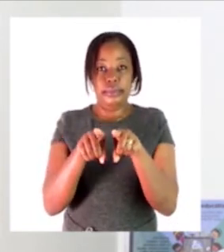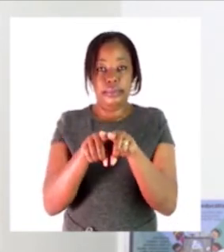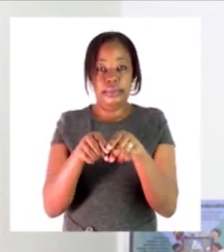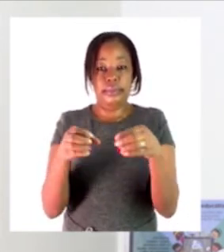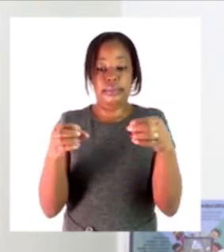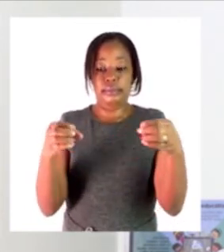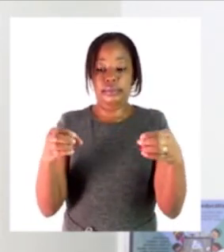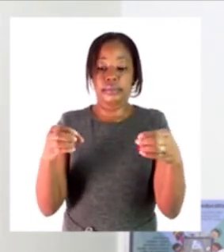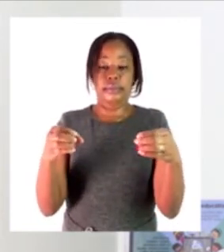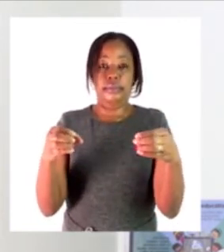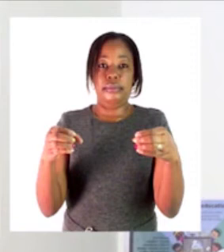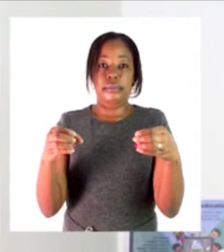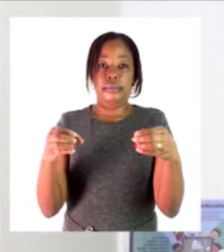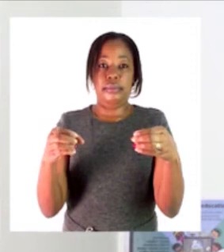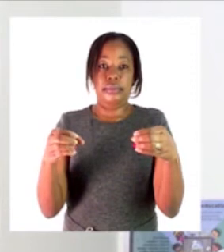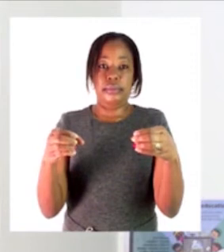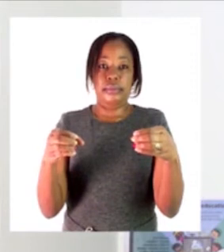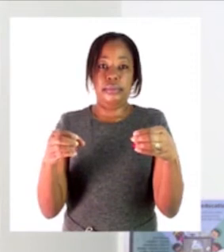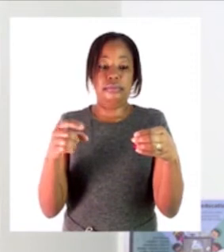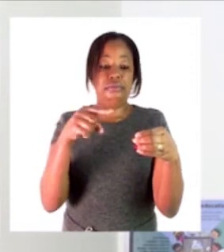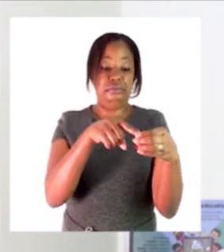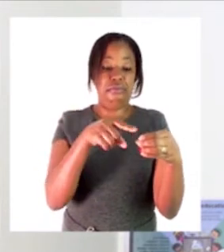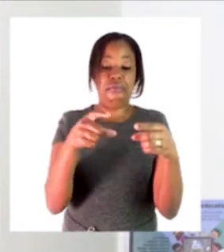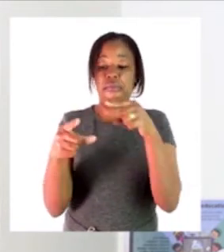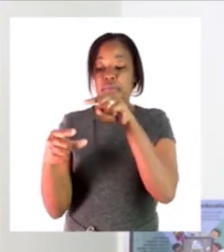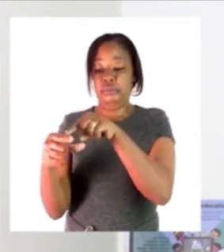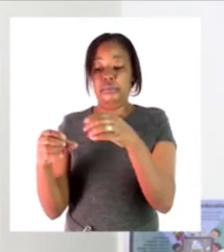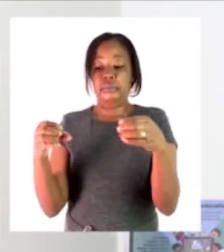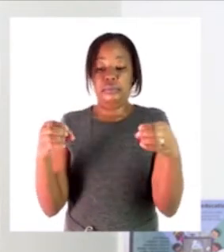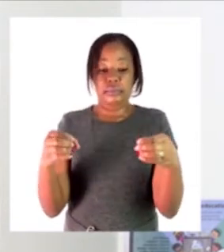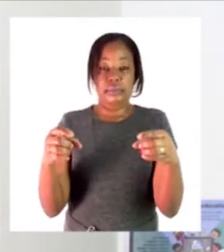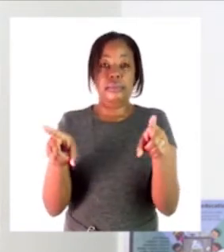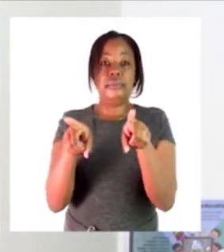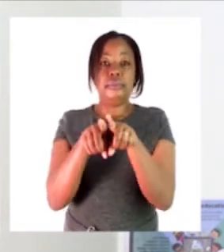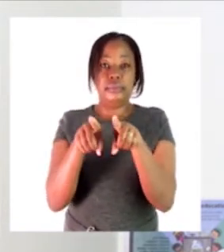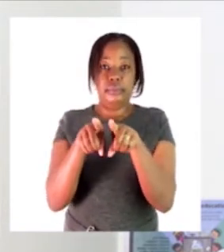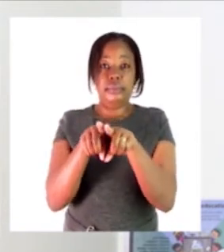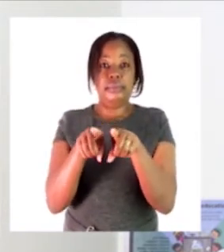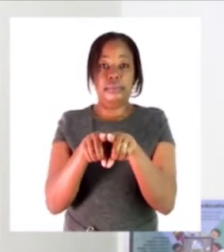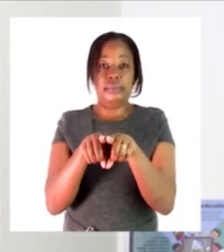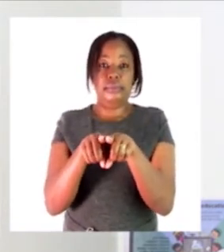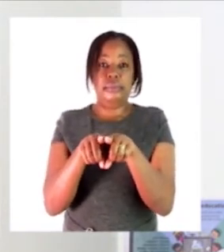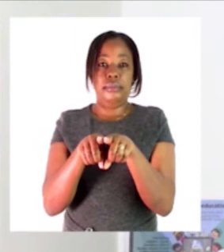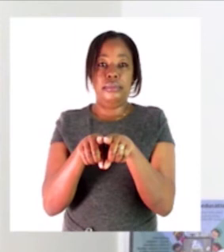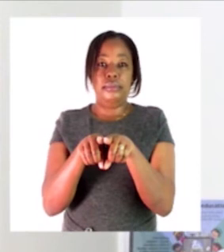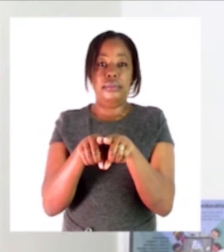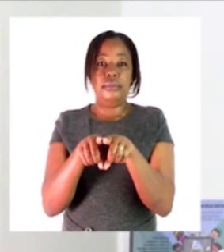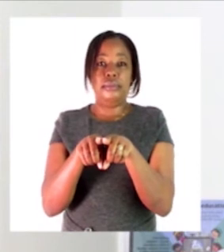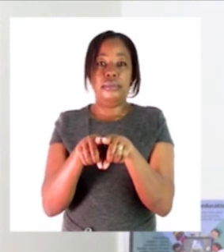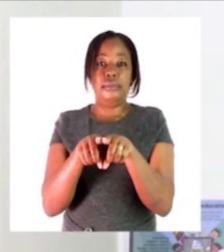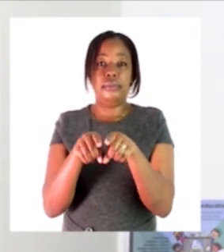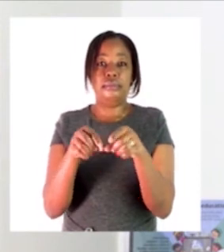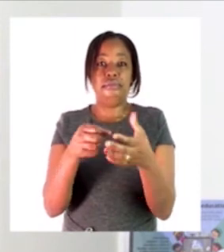what? Meaning this side and that side are the same. They weigh the same. Their